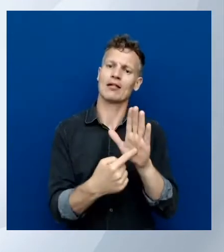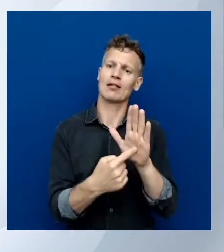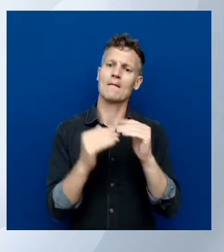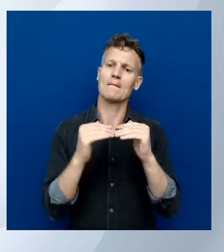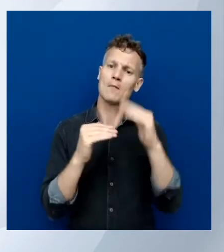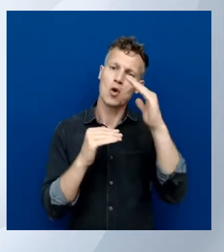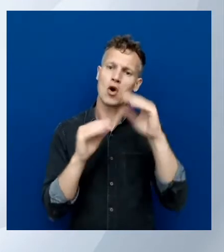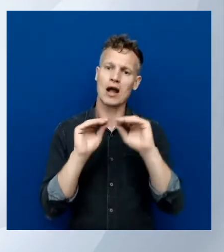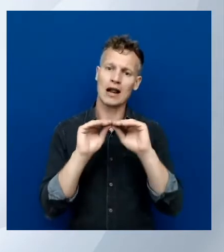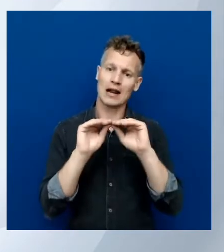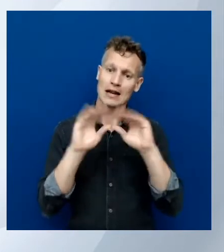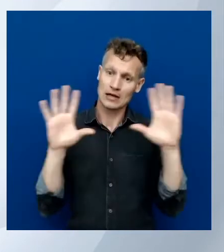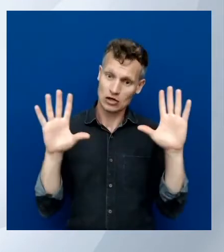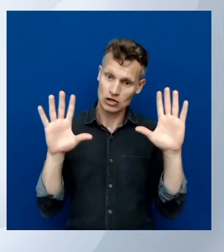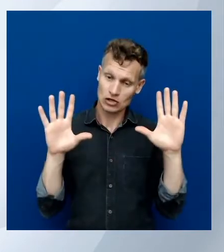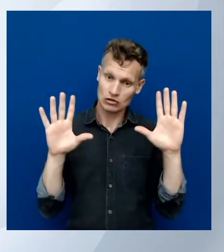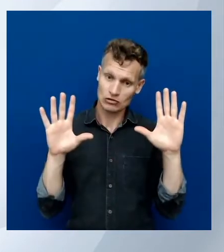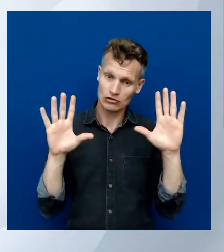I have installed